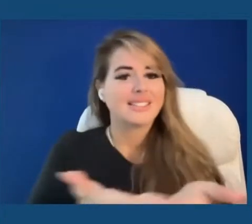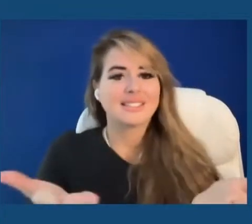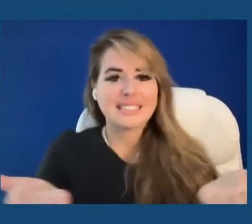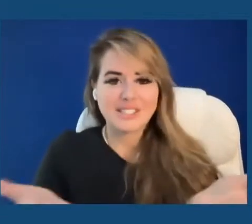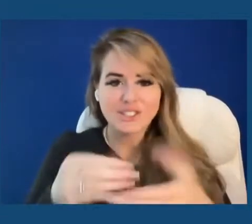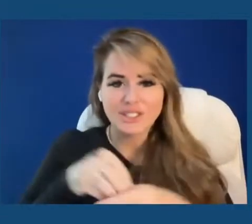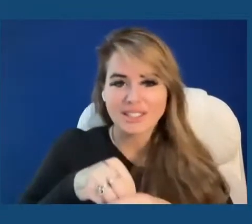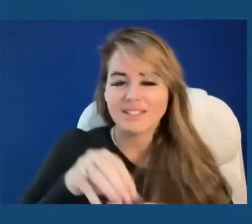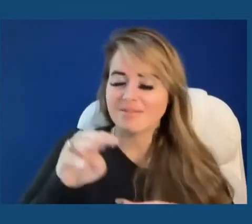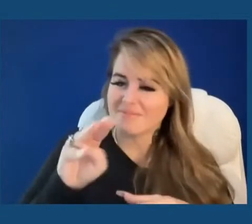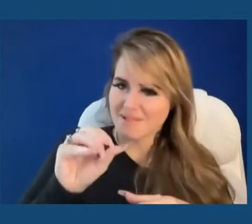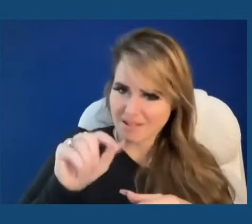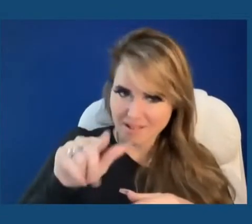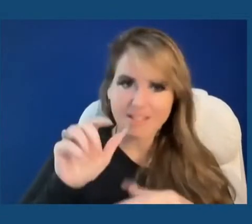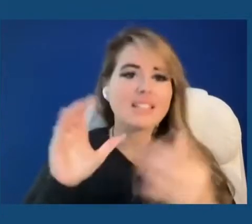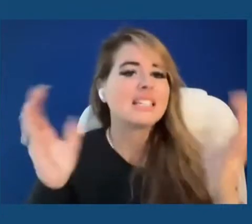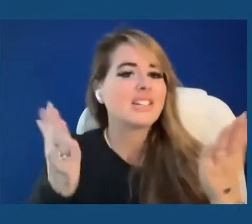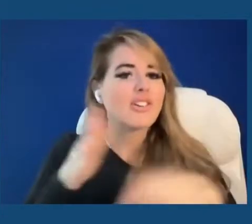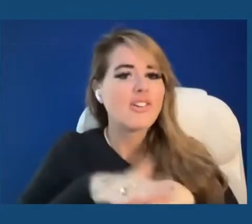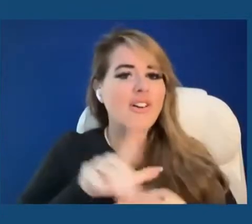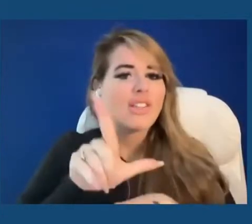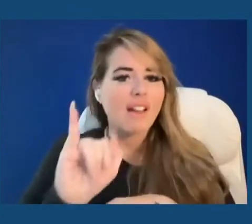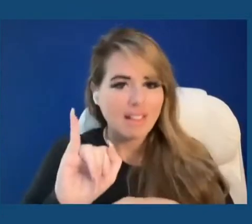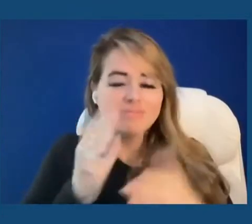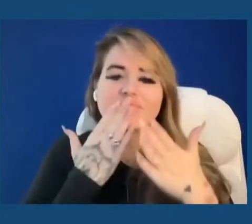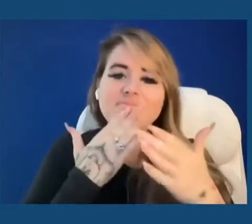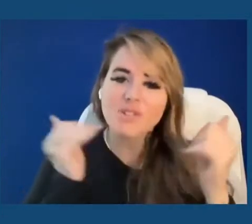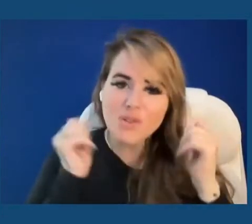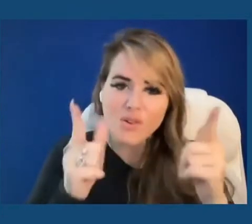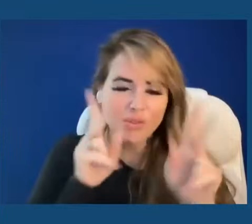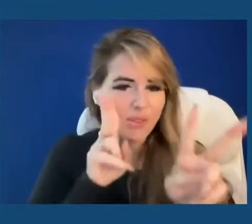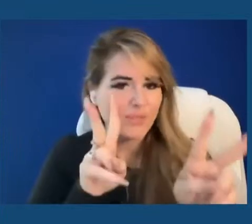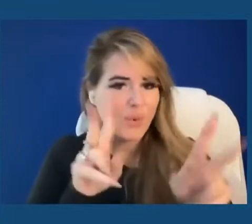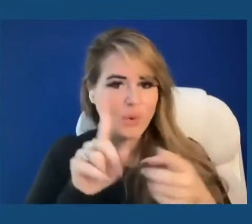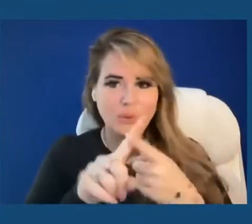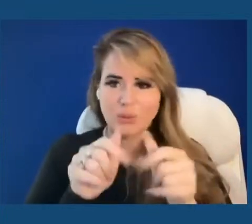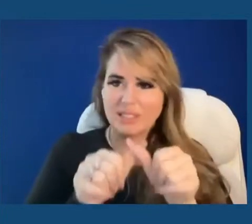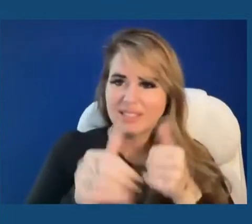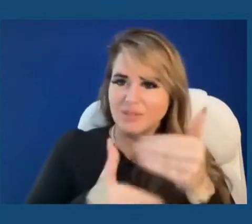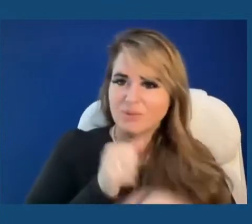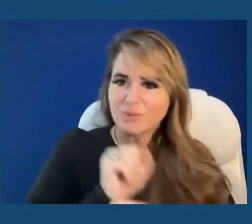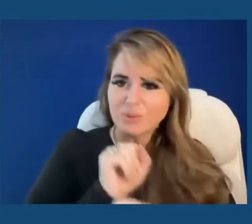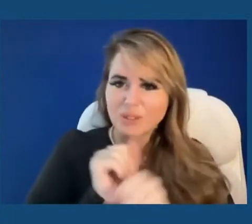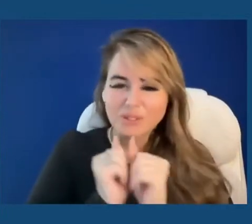Montauk, here on Long Island. So thank you very much, everybody. We look forward to continuing to work.